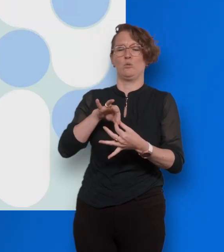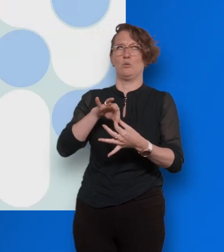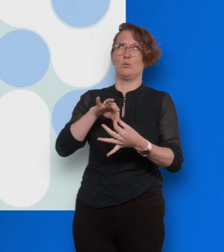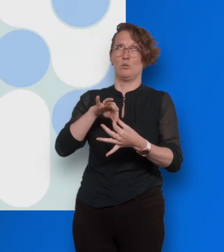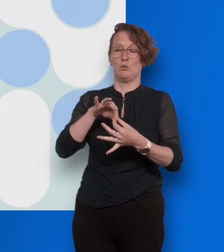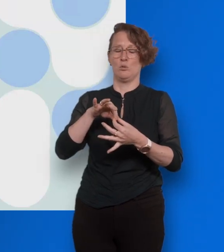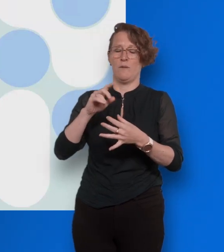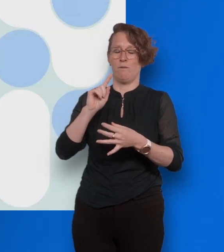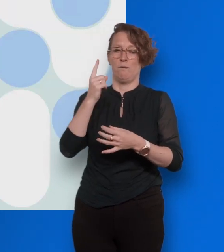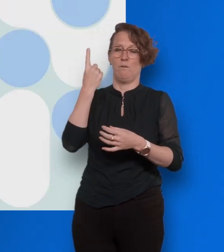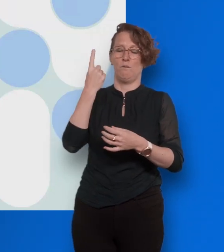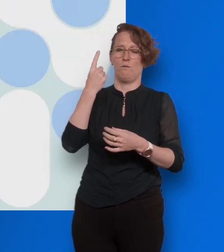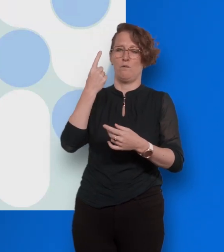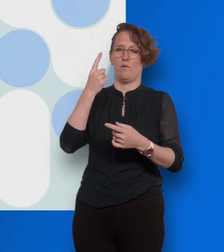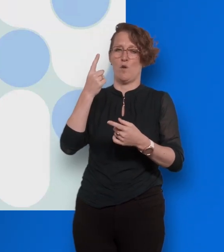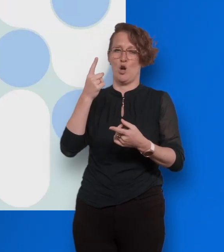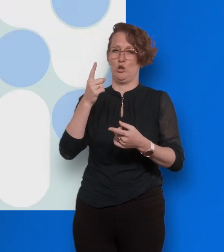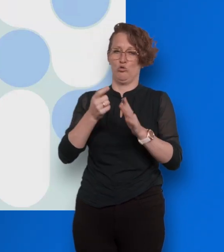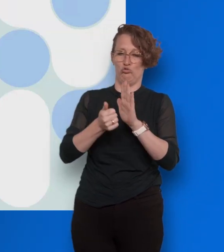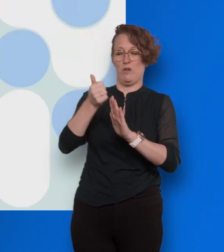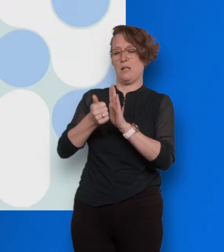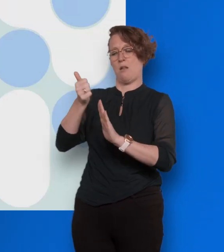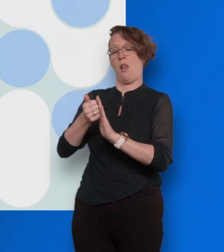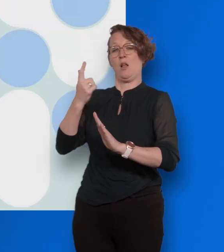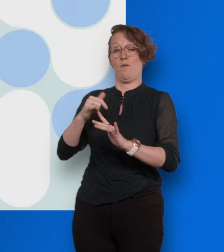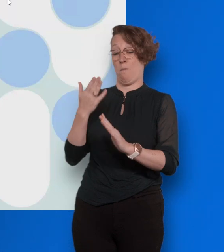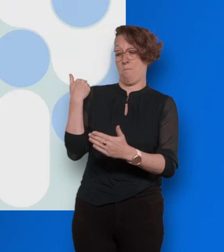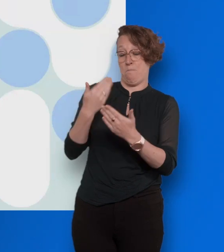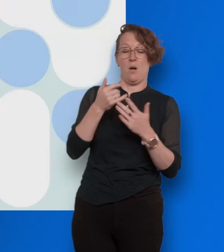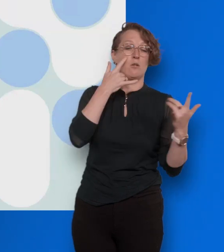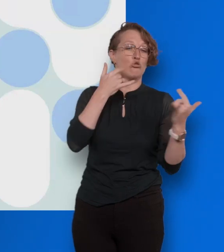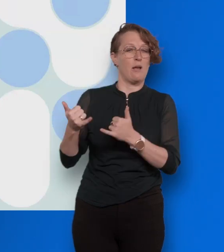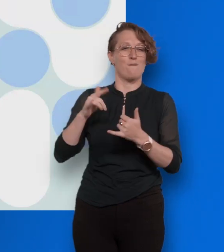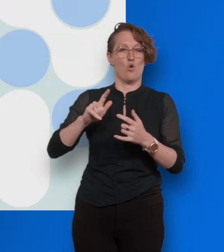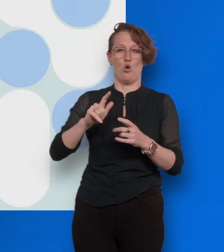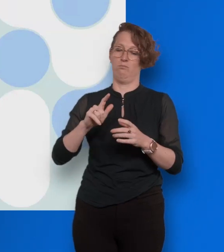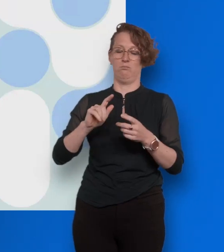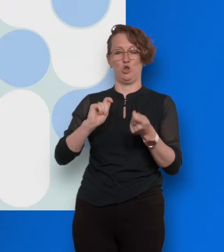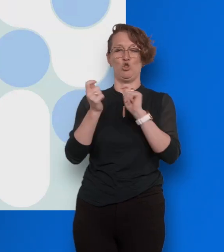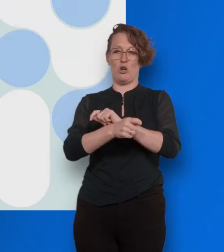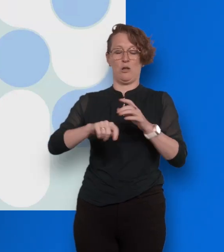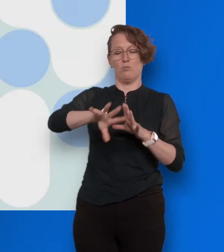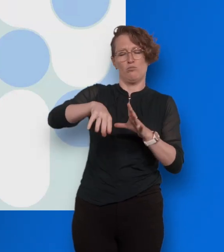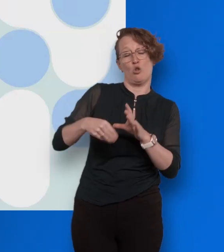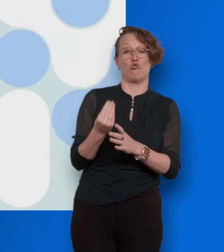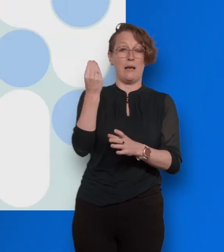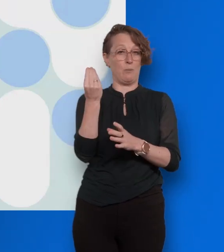first results from trials on the modified lottery or randomization processes